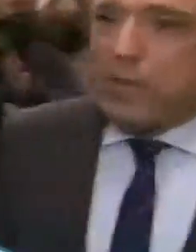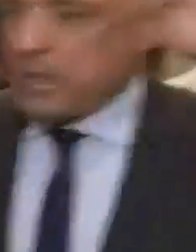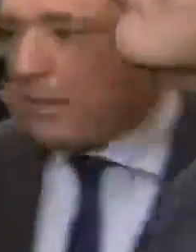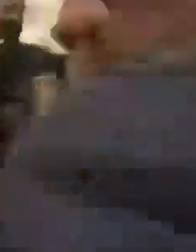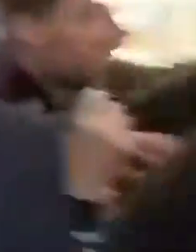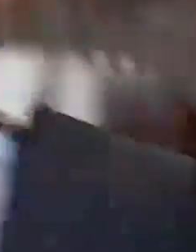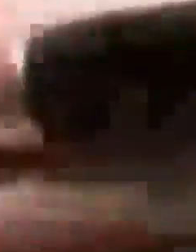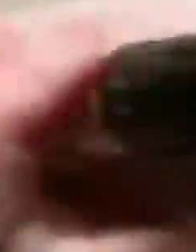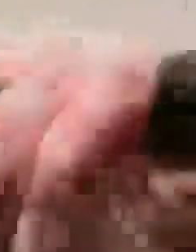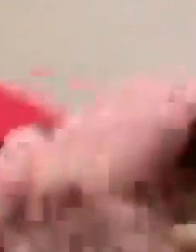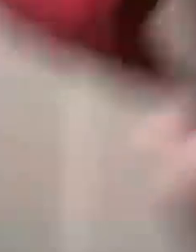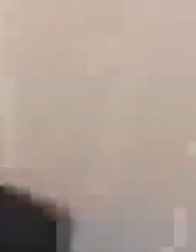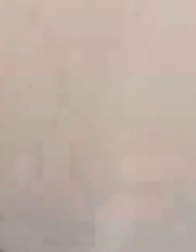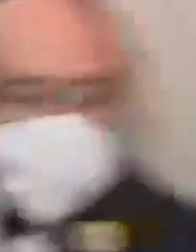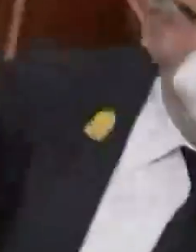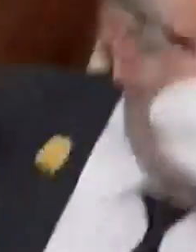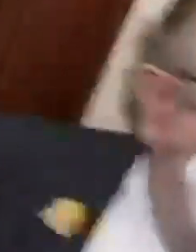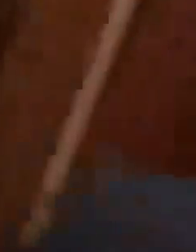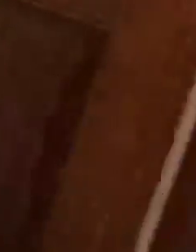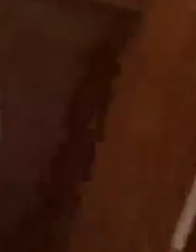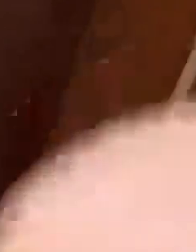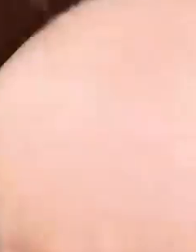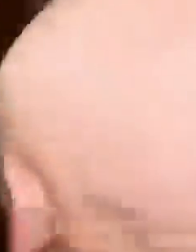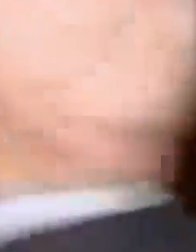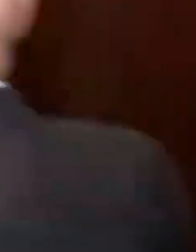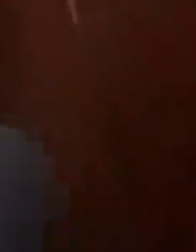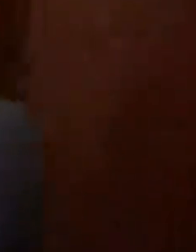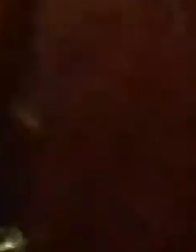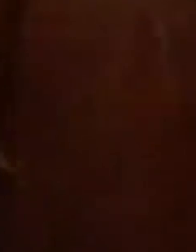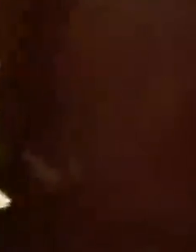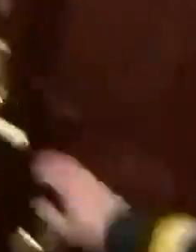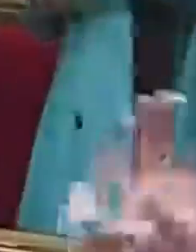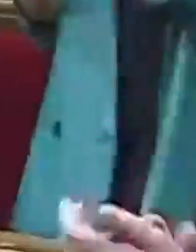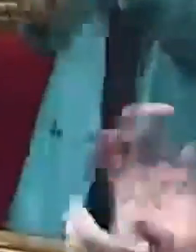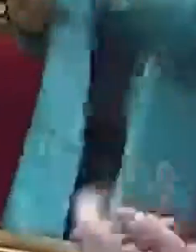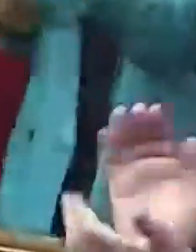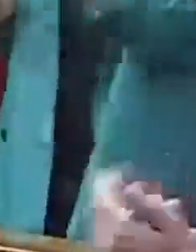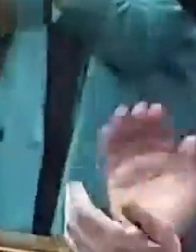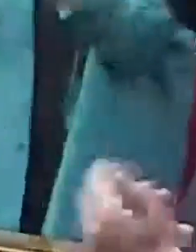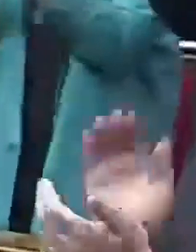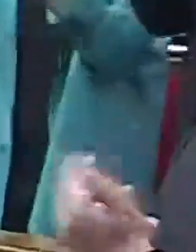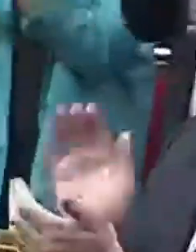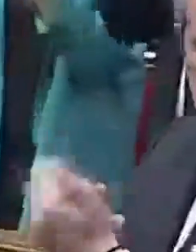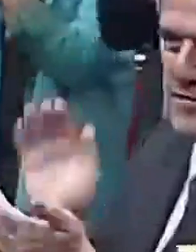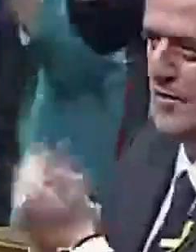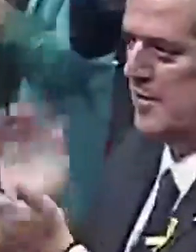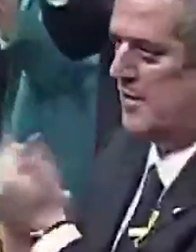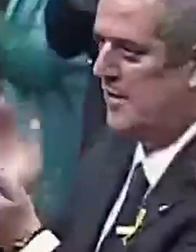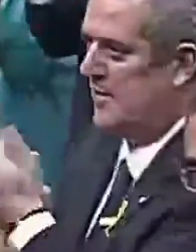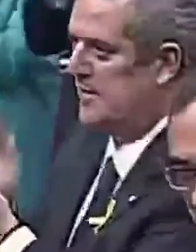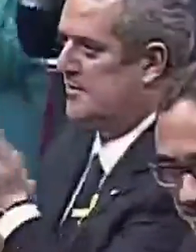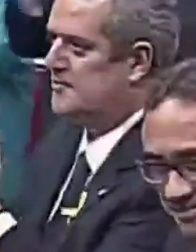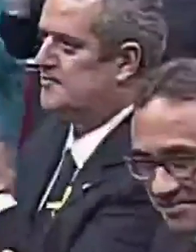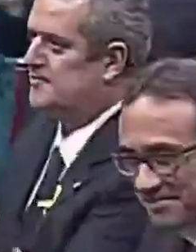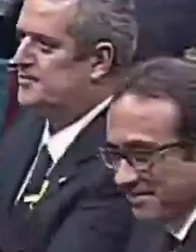a Canadian digital rights group discovered that more than 60 people linked with the Catalan separatist movement were being spied